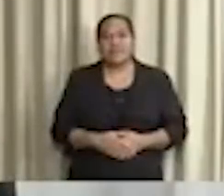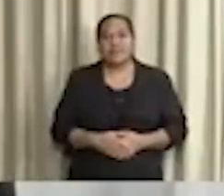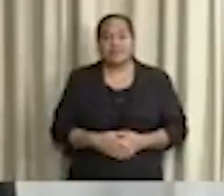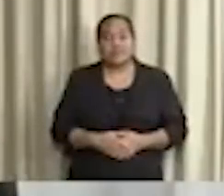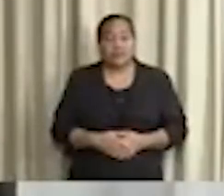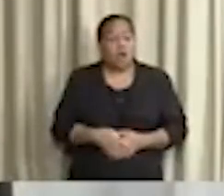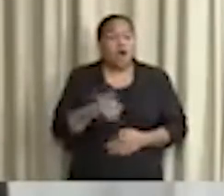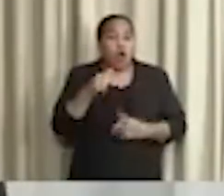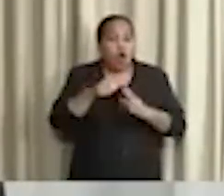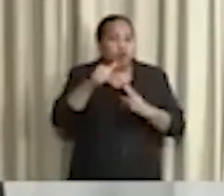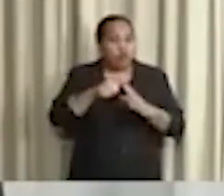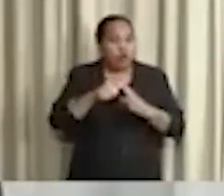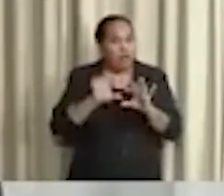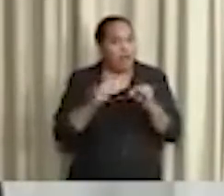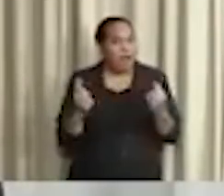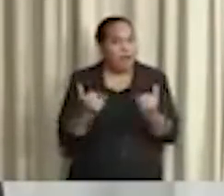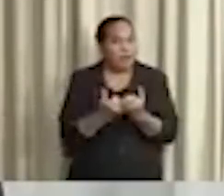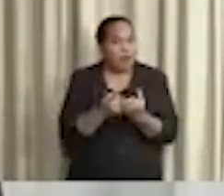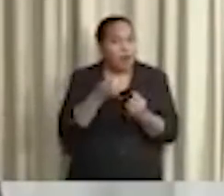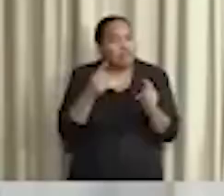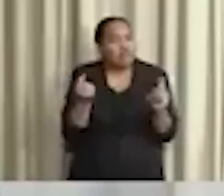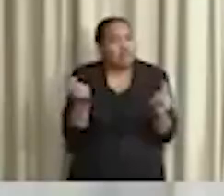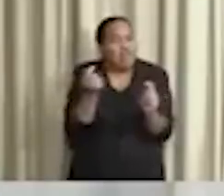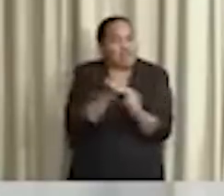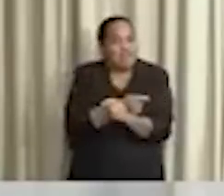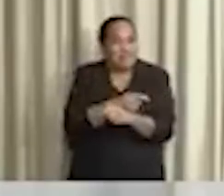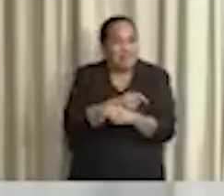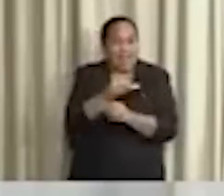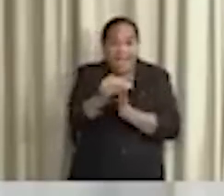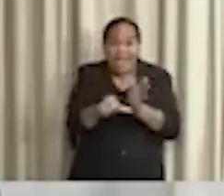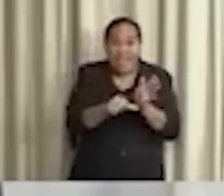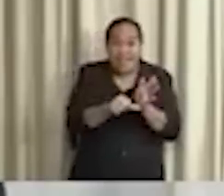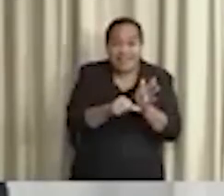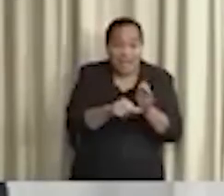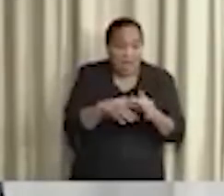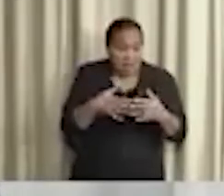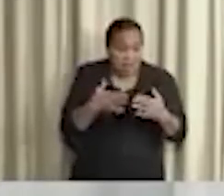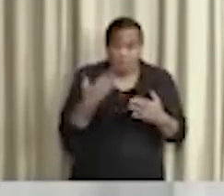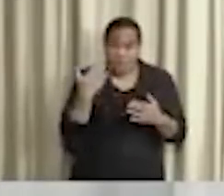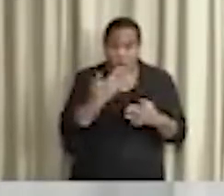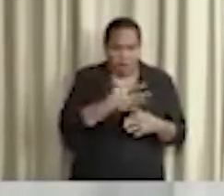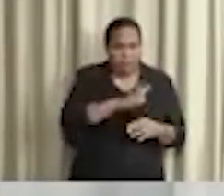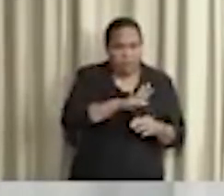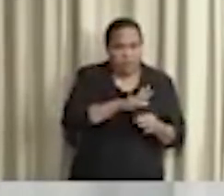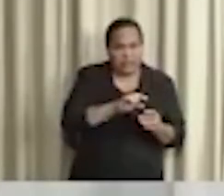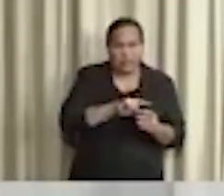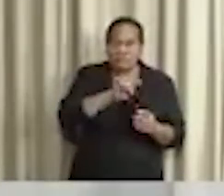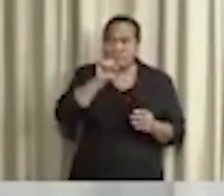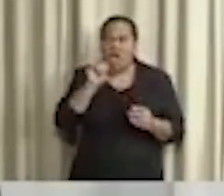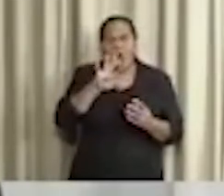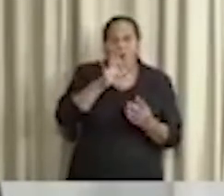Cabinet also agreed that the change in retirement age to 60 years, optional at